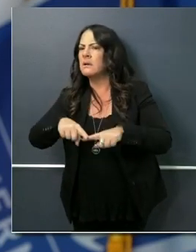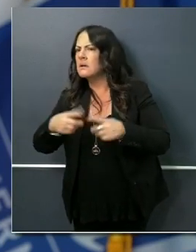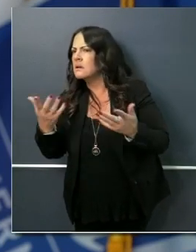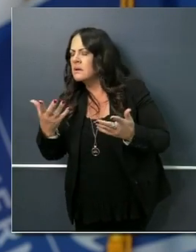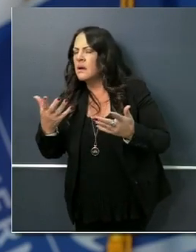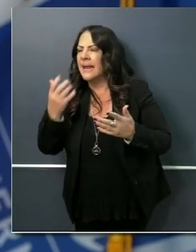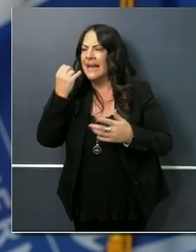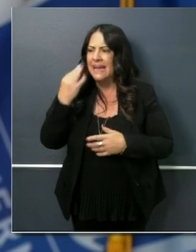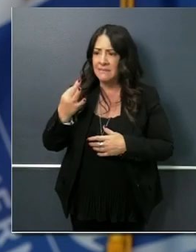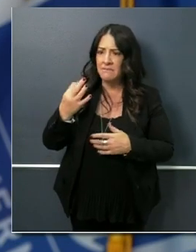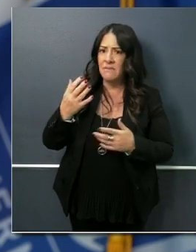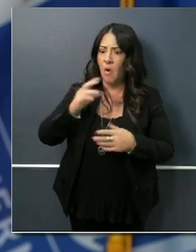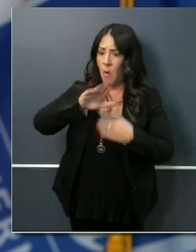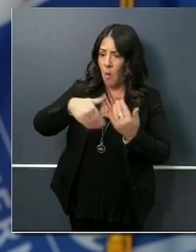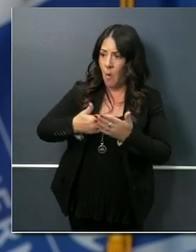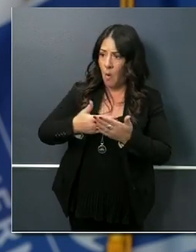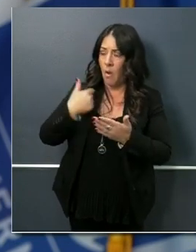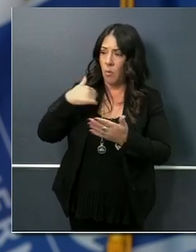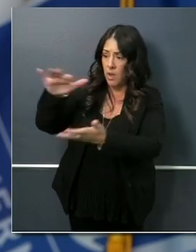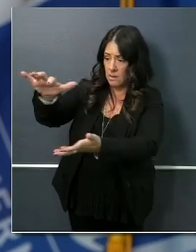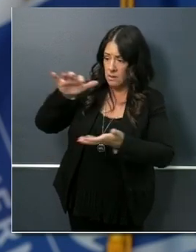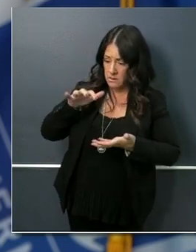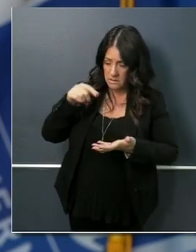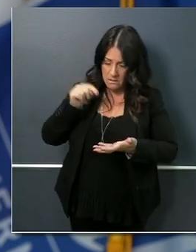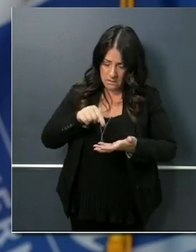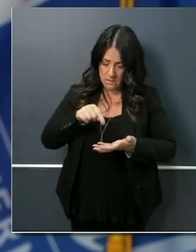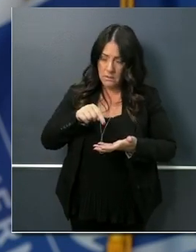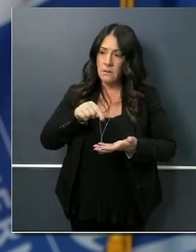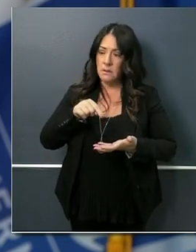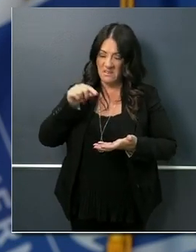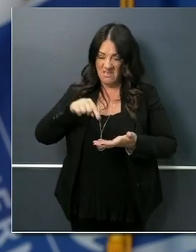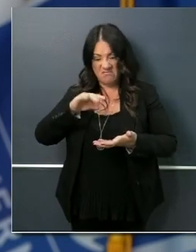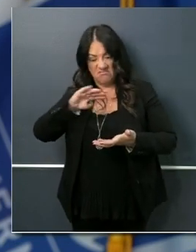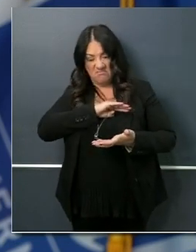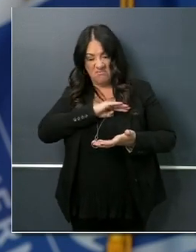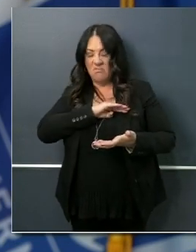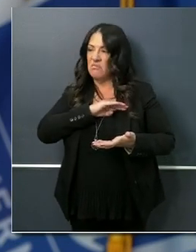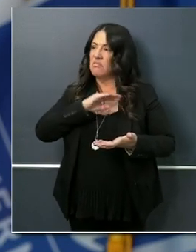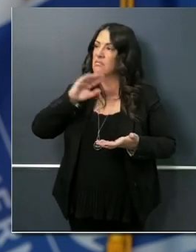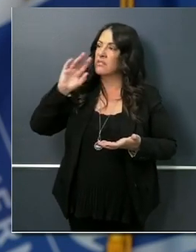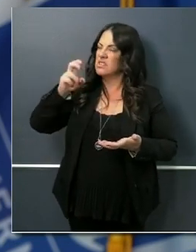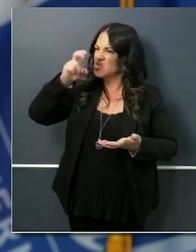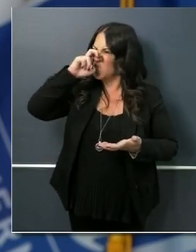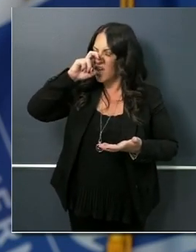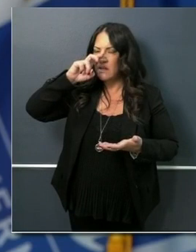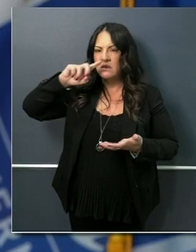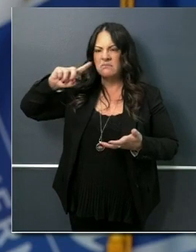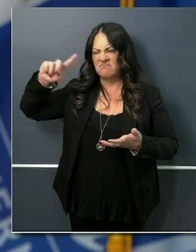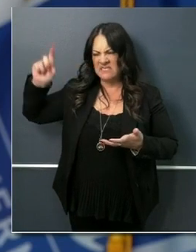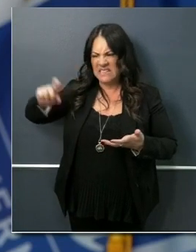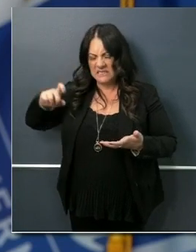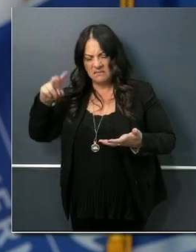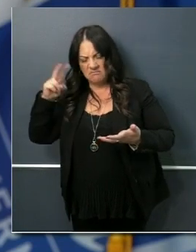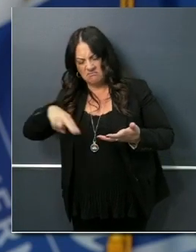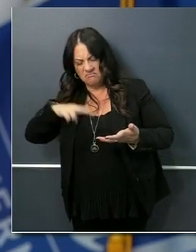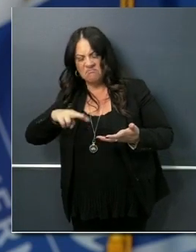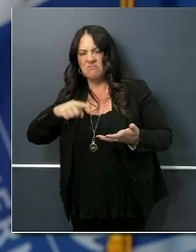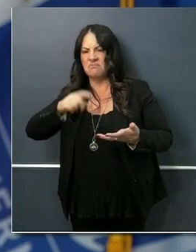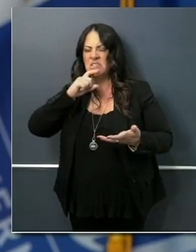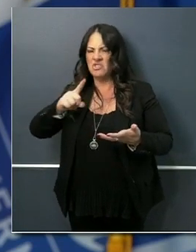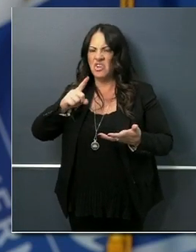that all the products that we get meet testing standards, including FDA and